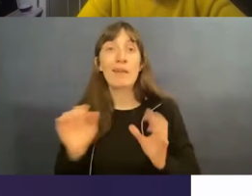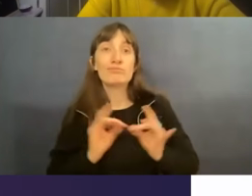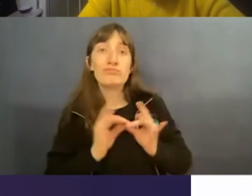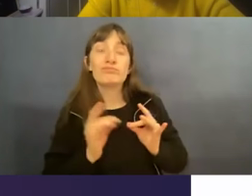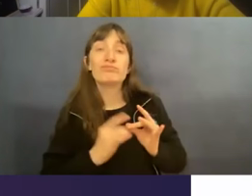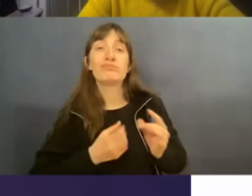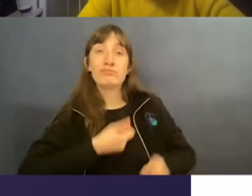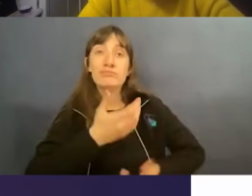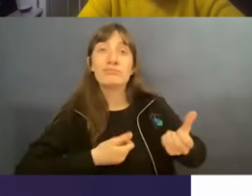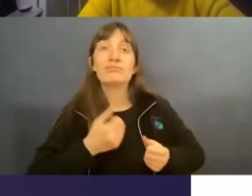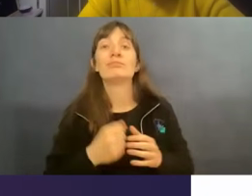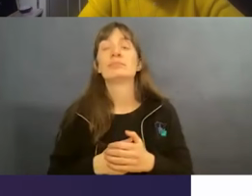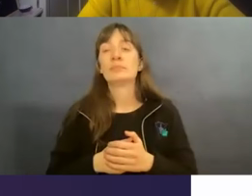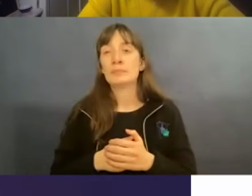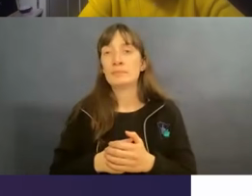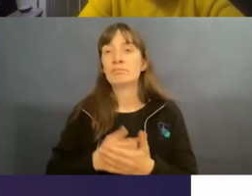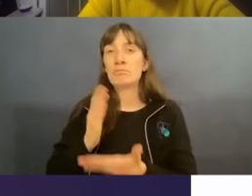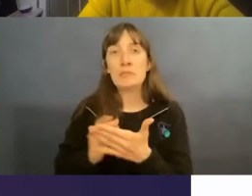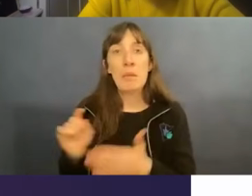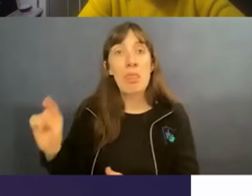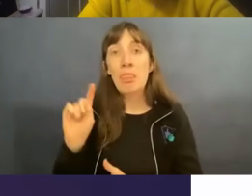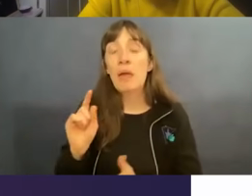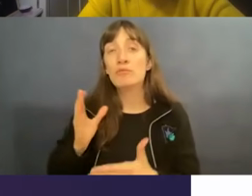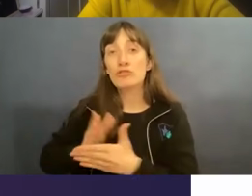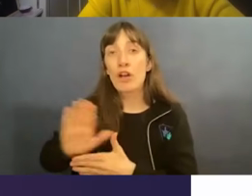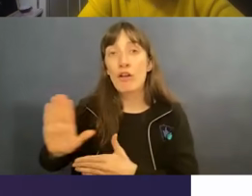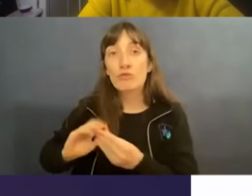might share their stories, and that